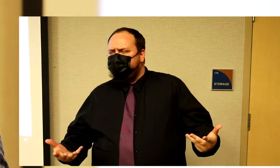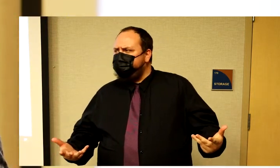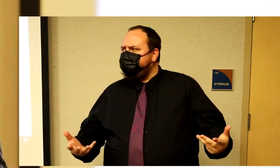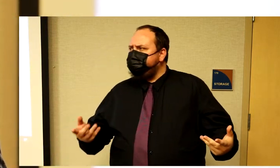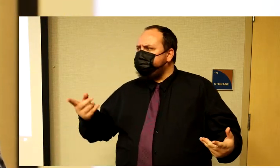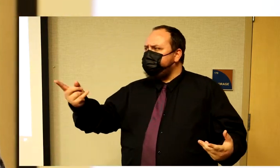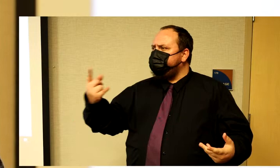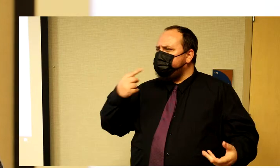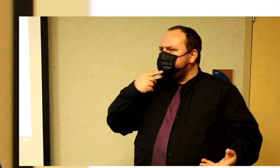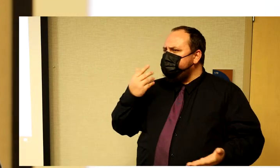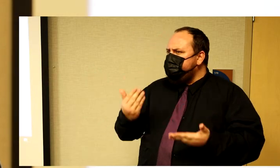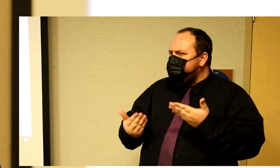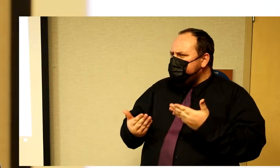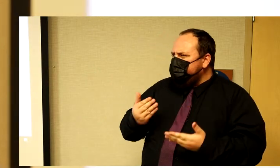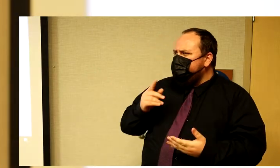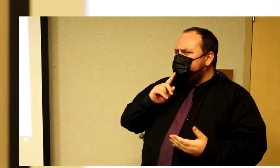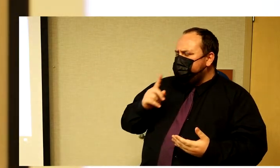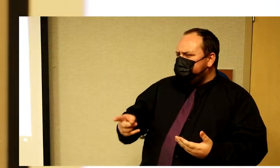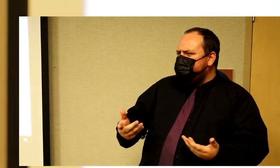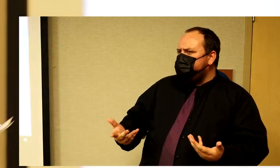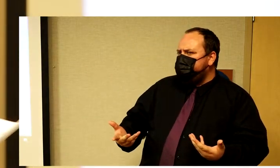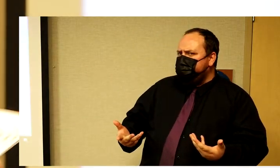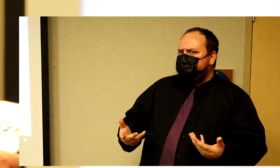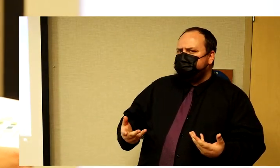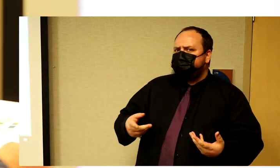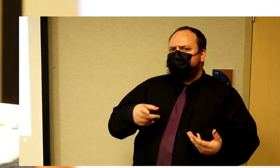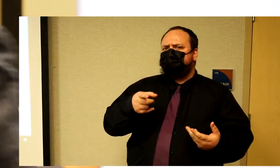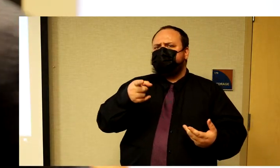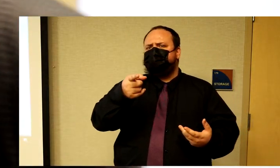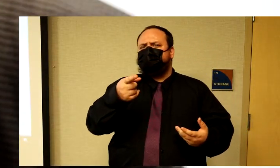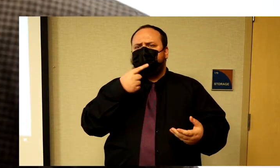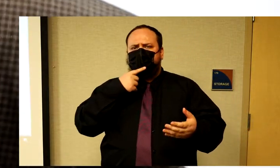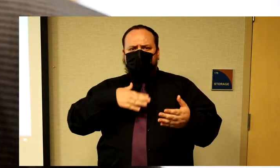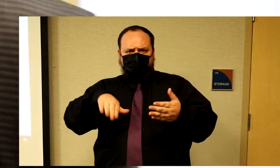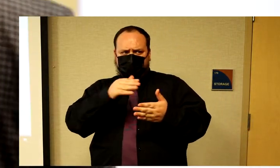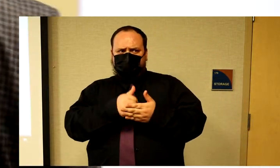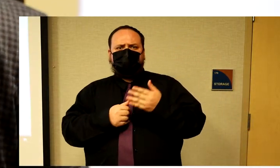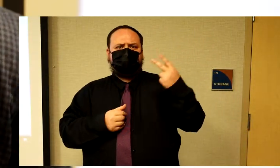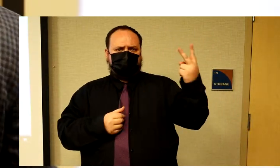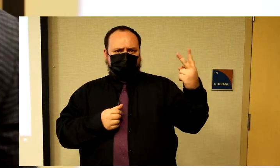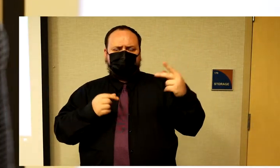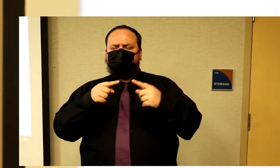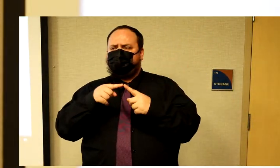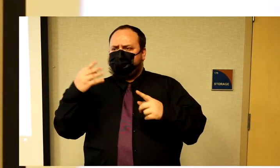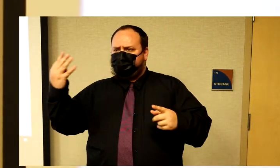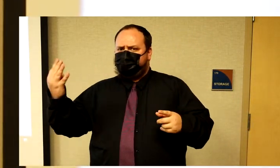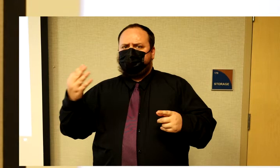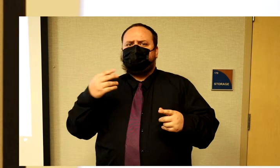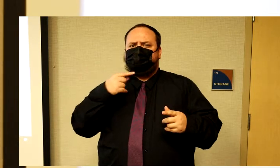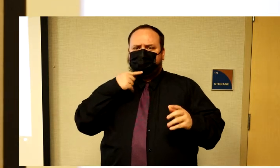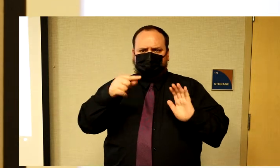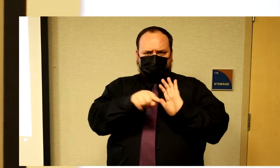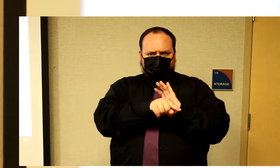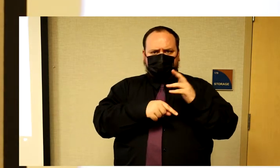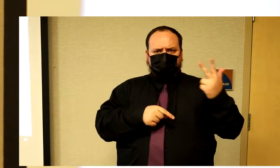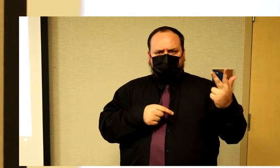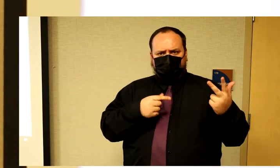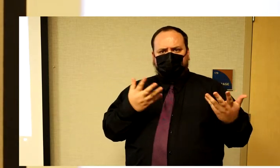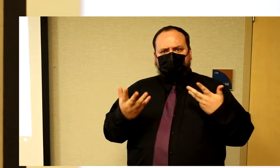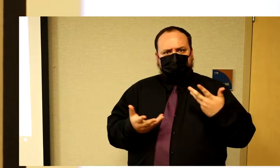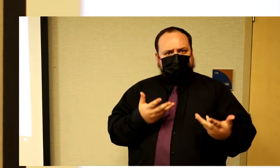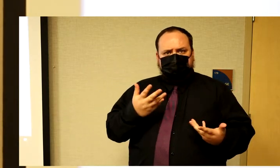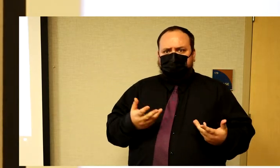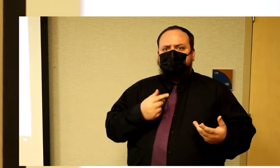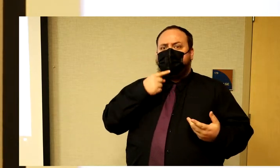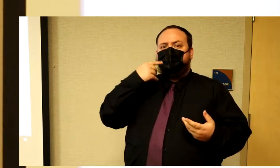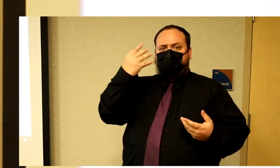that may be true. All of the ones, actually, 2 through 4, minus 3, at least